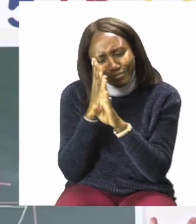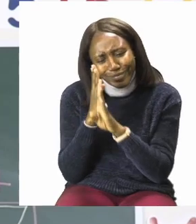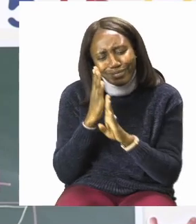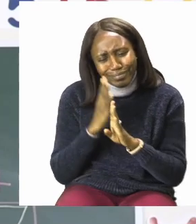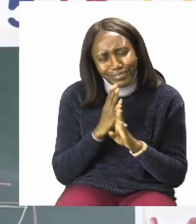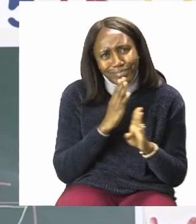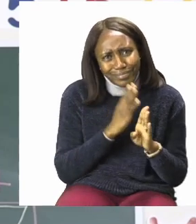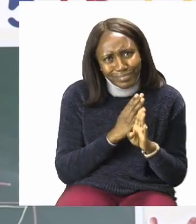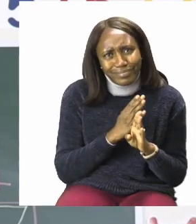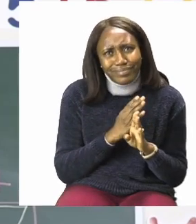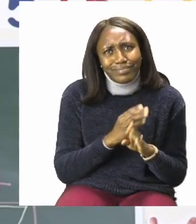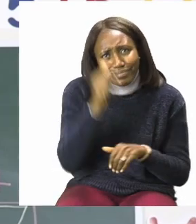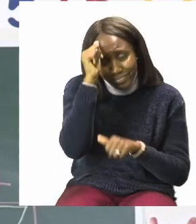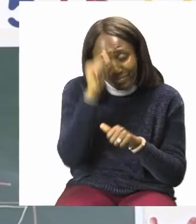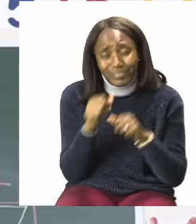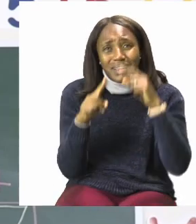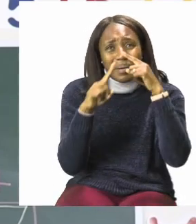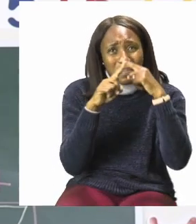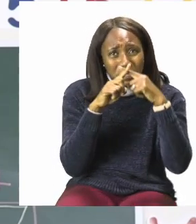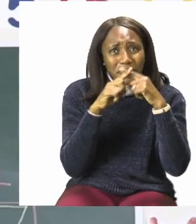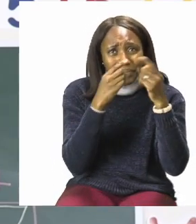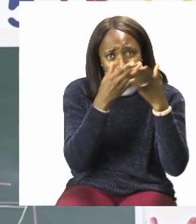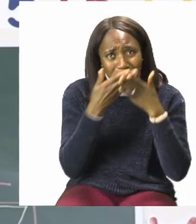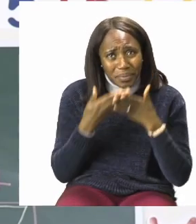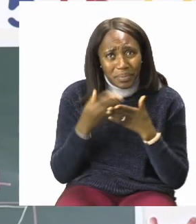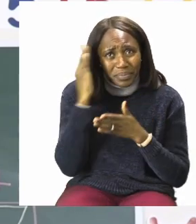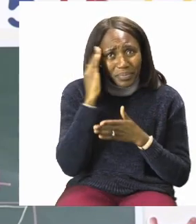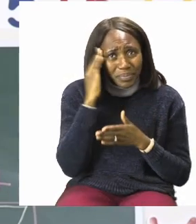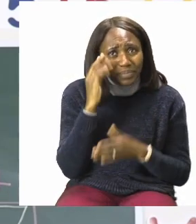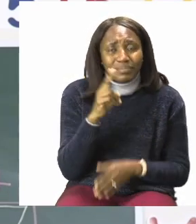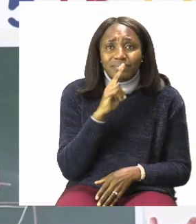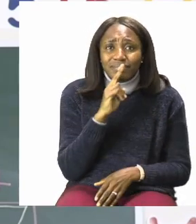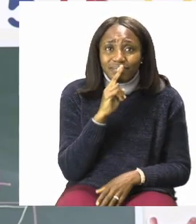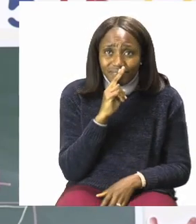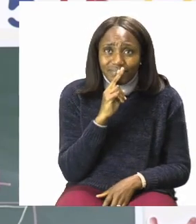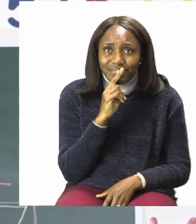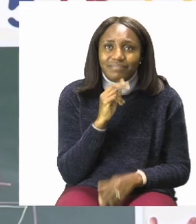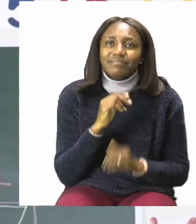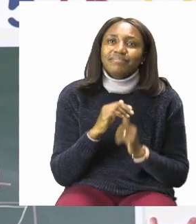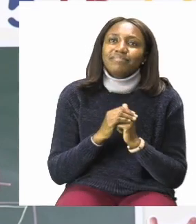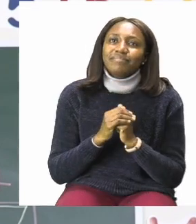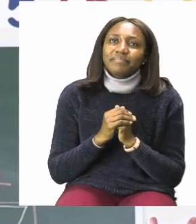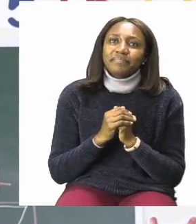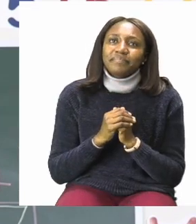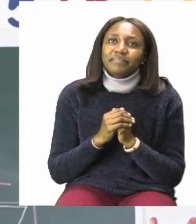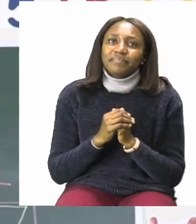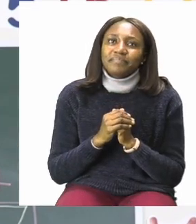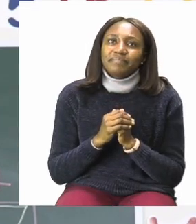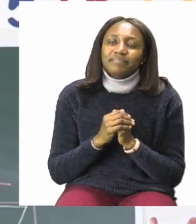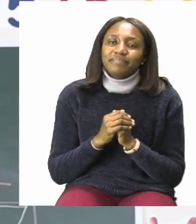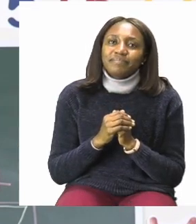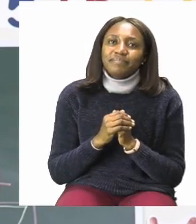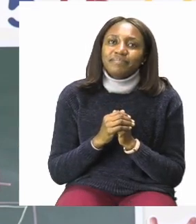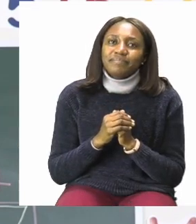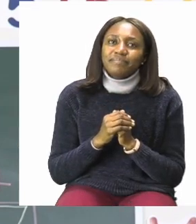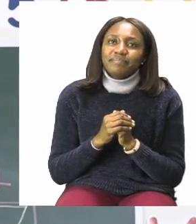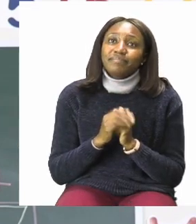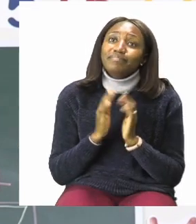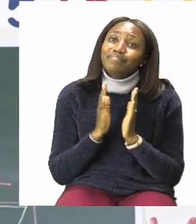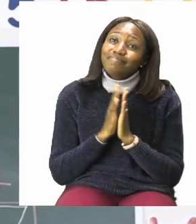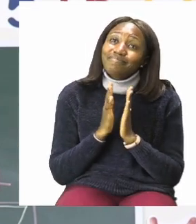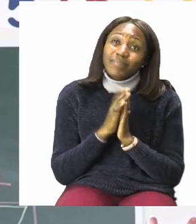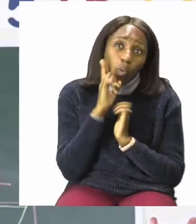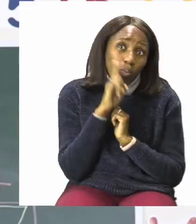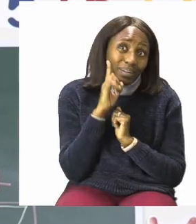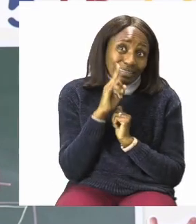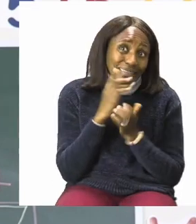the multiplication to help you with your answers. That way you'll know that this work is quite simple, but be careful, some of